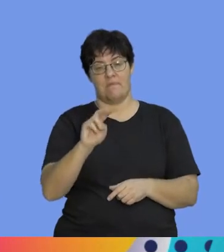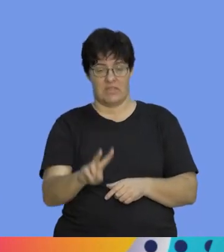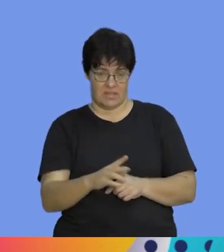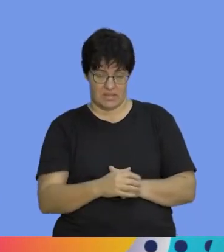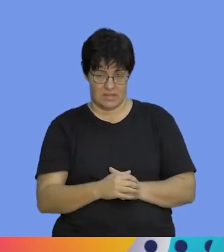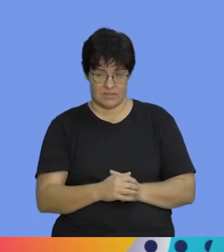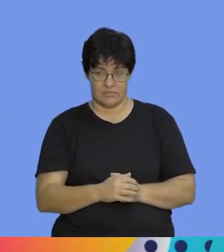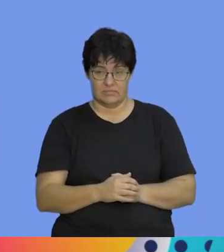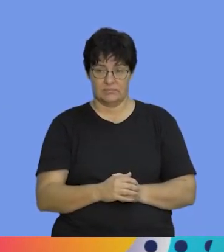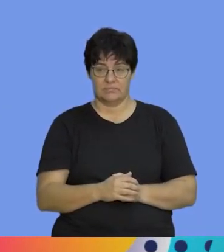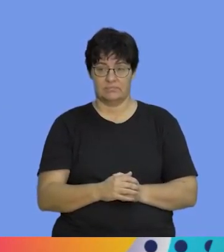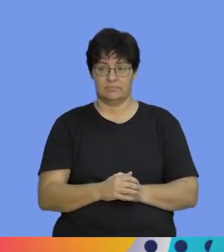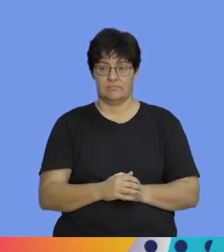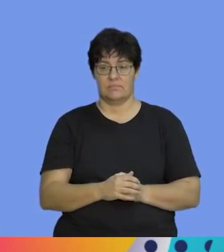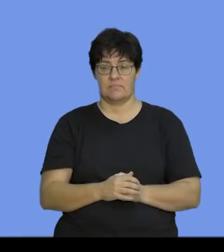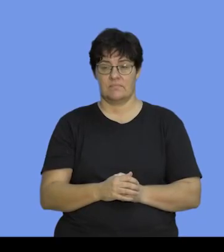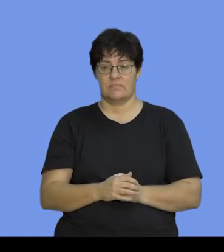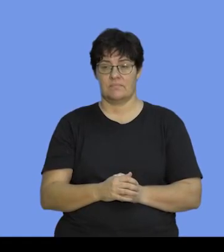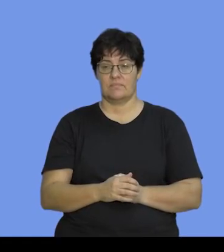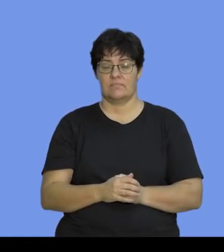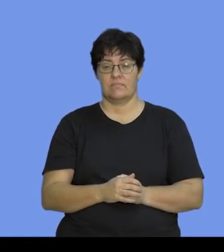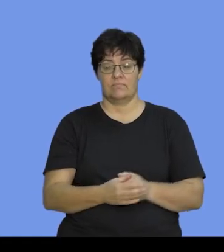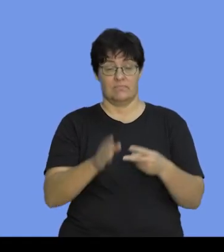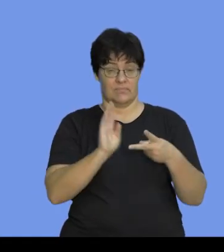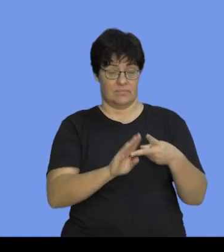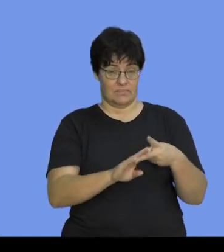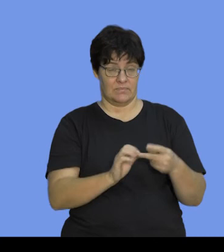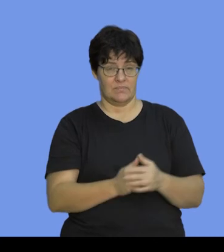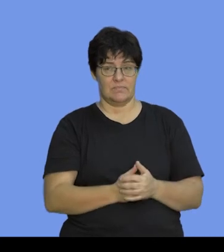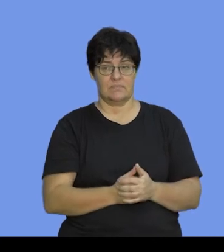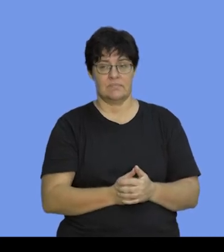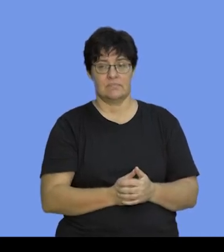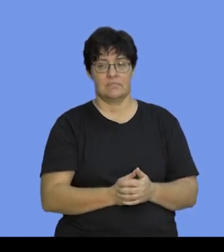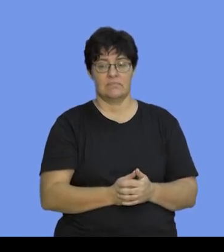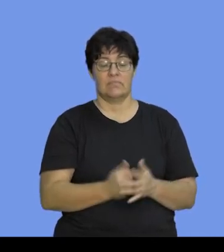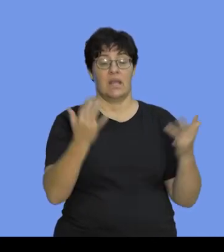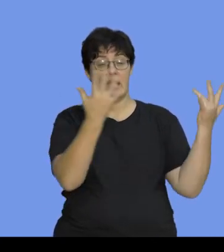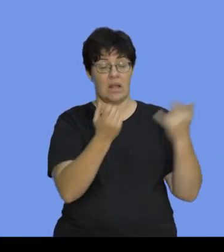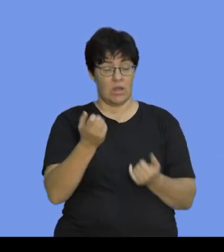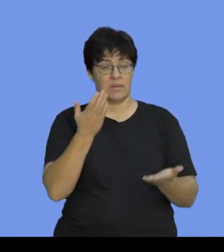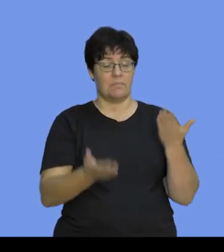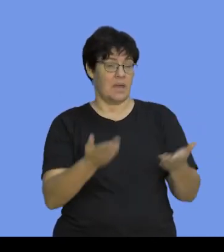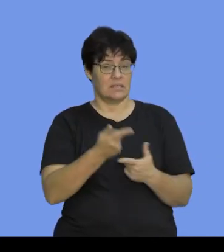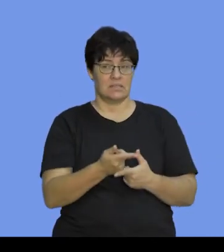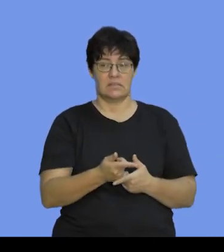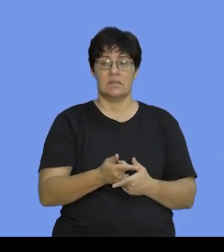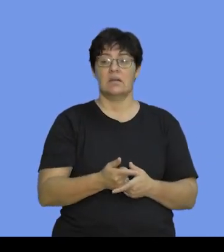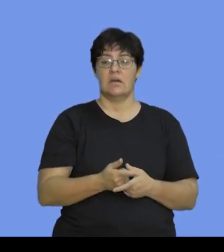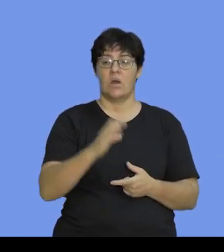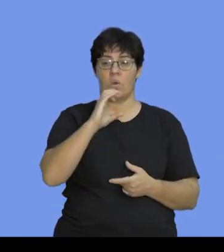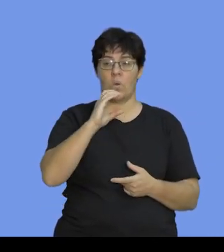seen that in the previous example, okay? Now, let's move forward. It says here, calculate the mass of copper